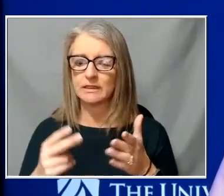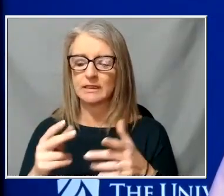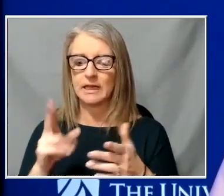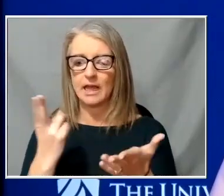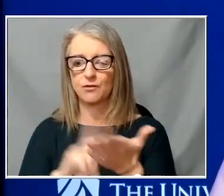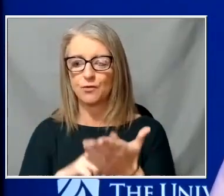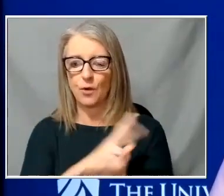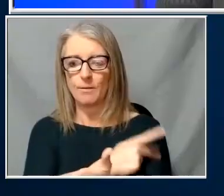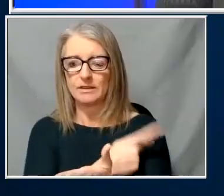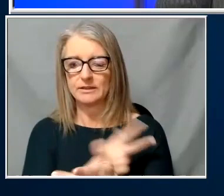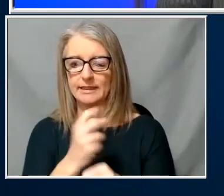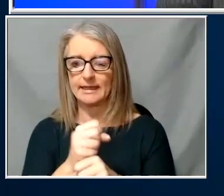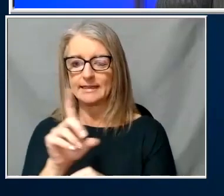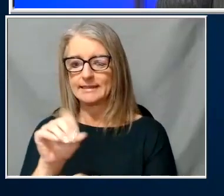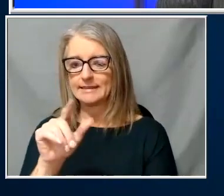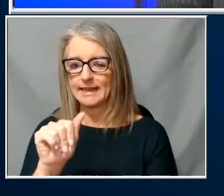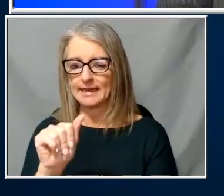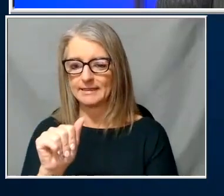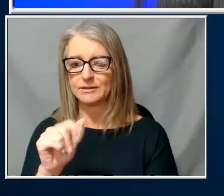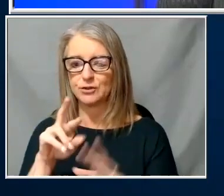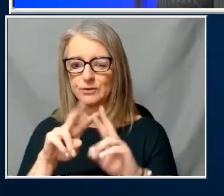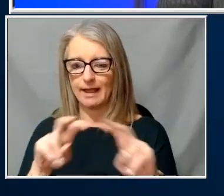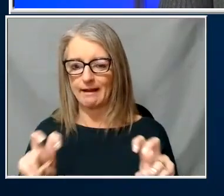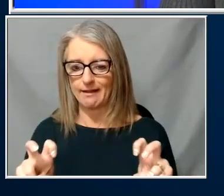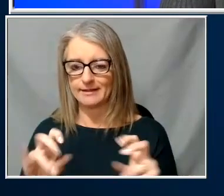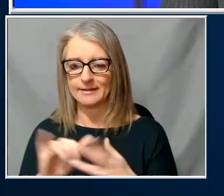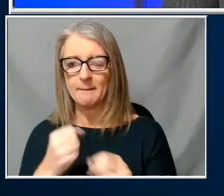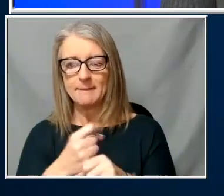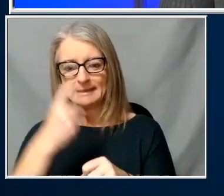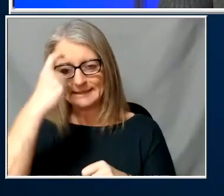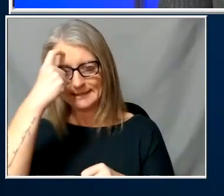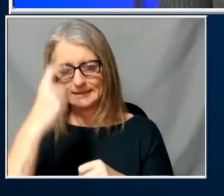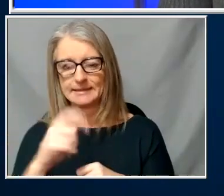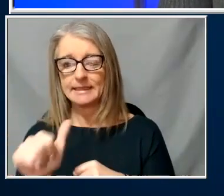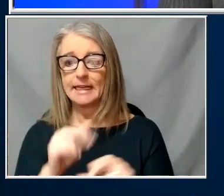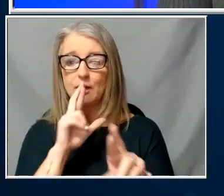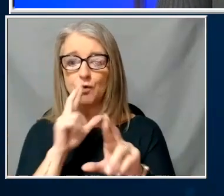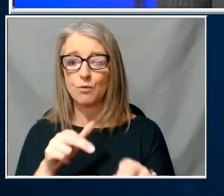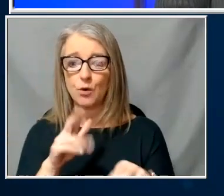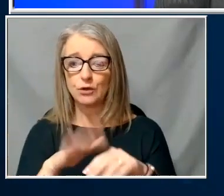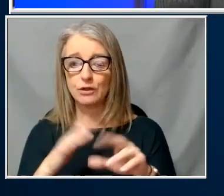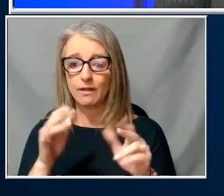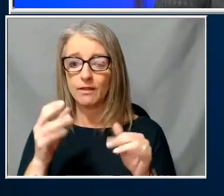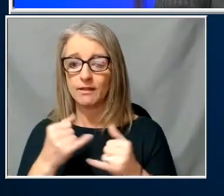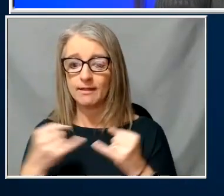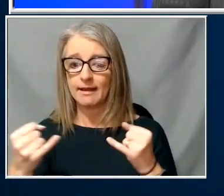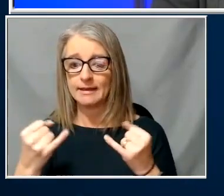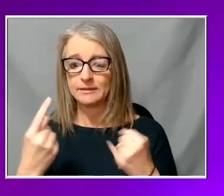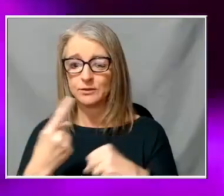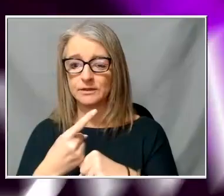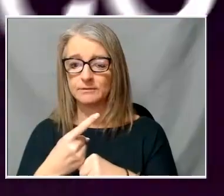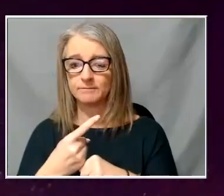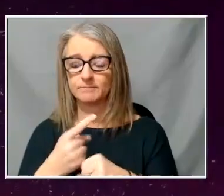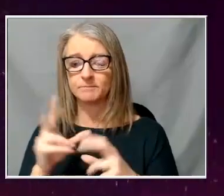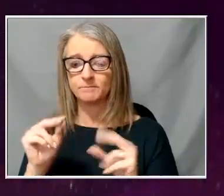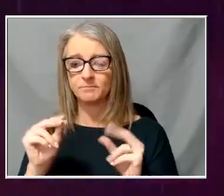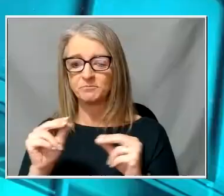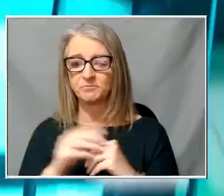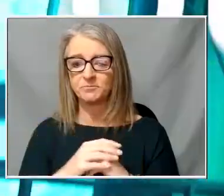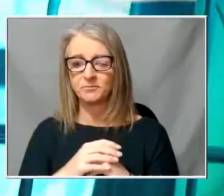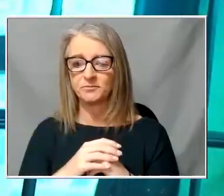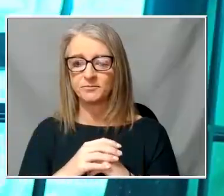that data and analyze it. Yeah, that makes sense. All right, let's see if we have any reporters on the line today. Okay, let's get to some